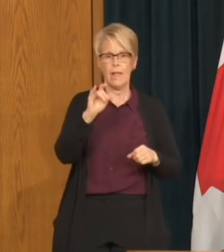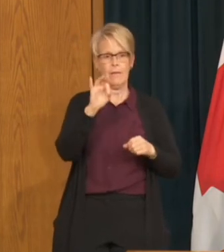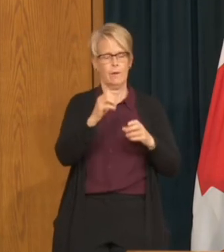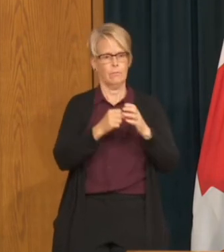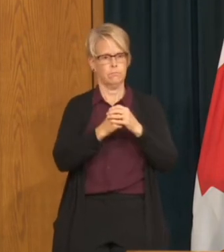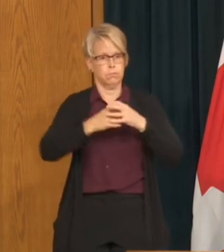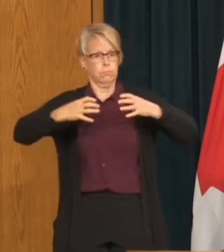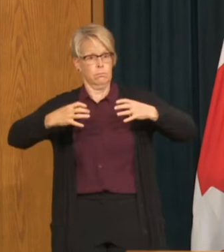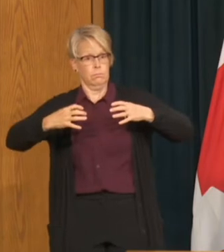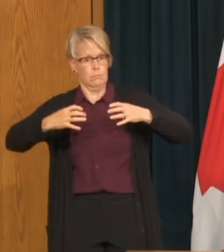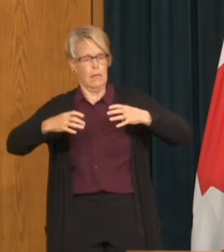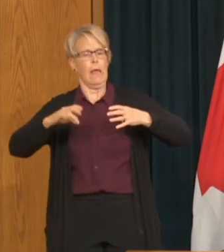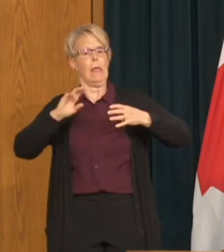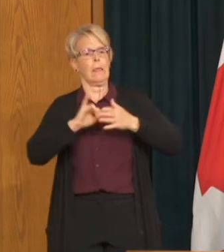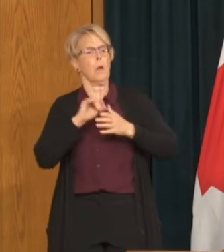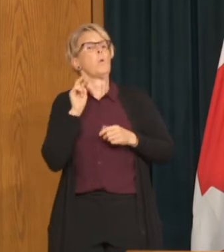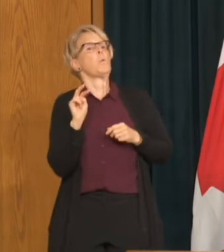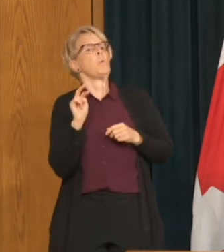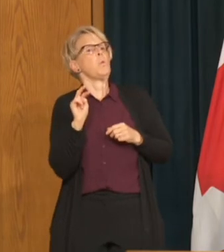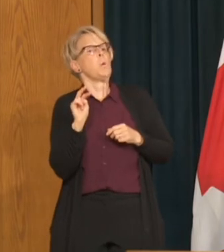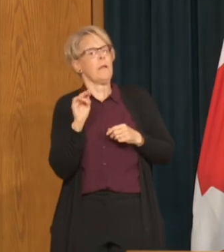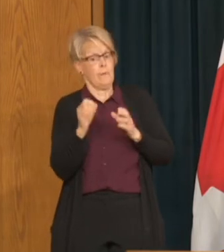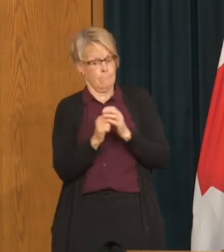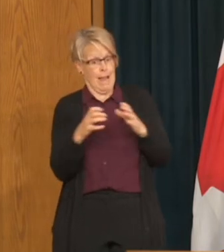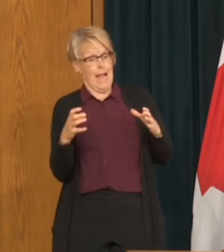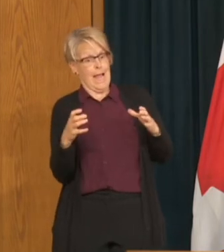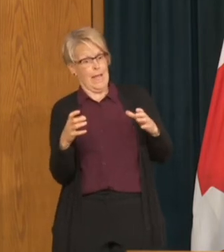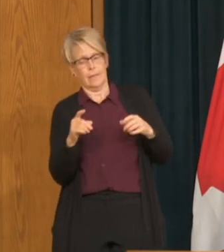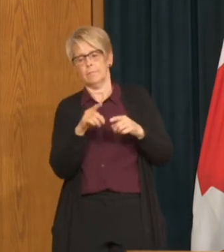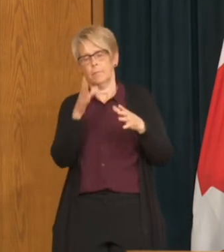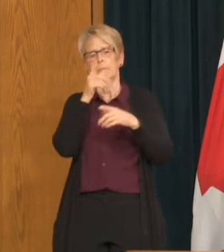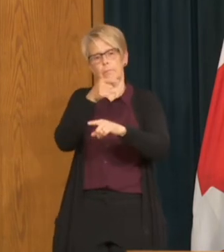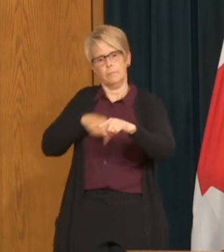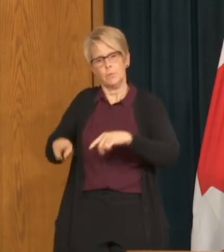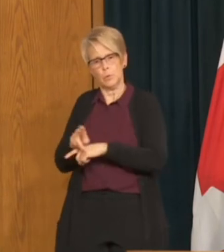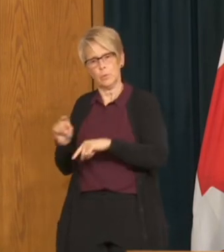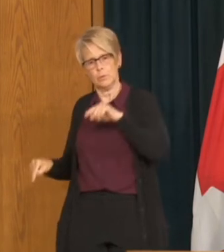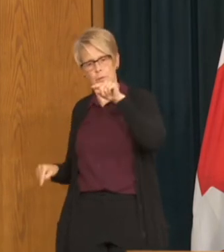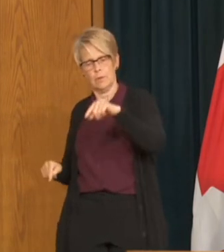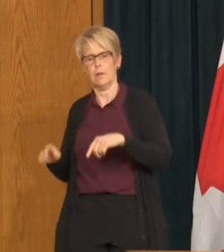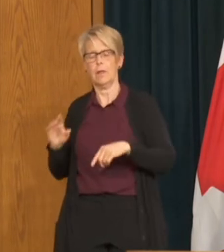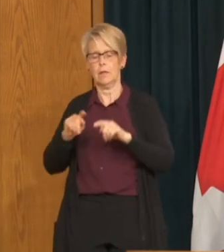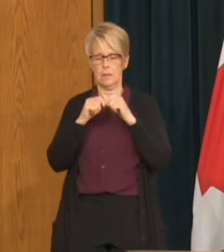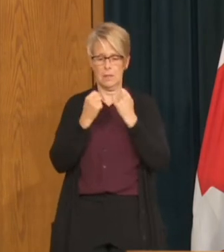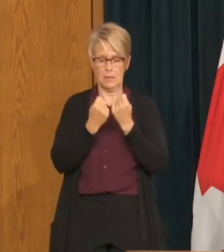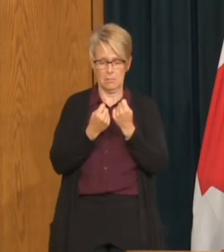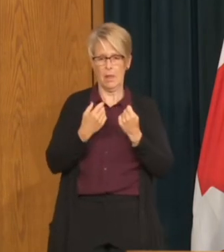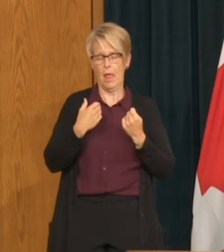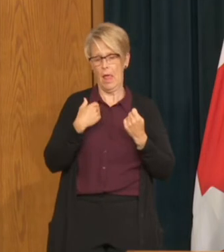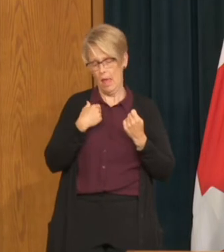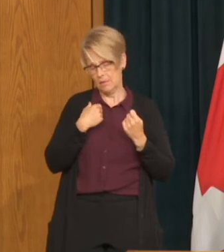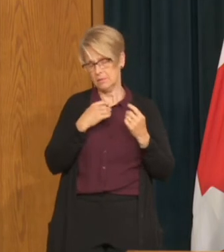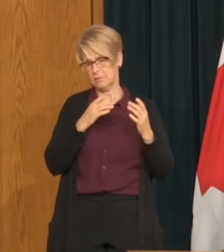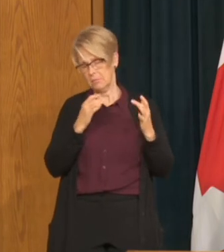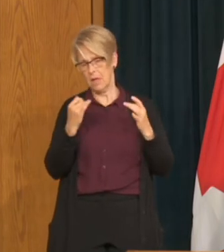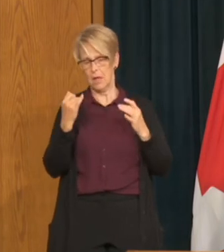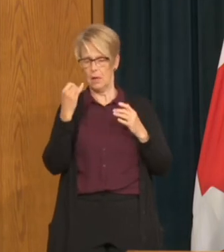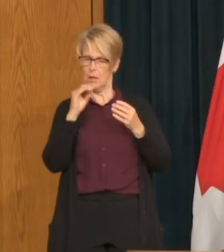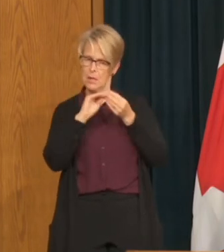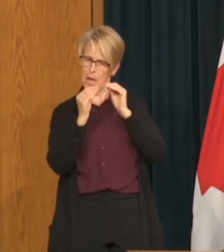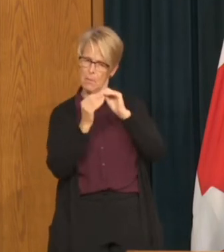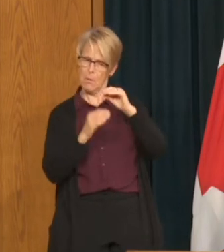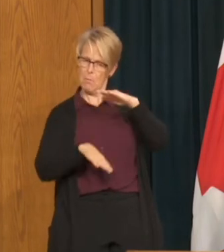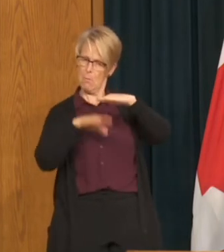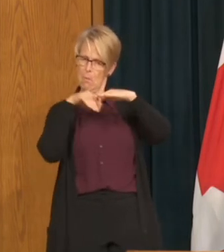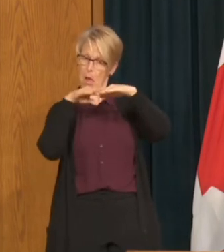be what we would consider a trigger, and the team has worked out a trigger for reopening. So I'll pass it off to Rashad. But the only other thing I